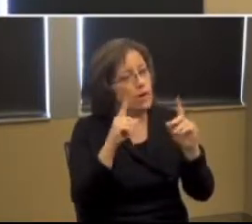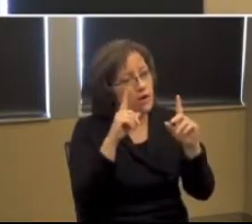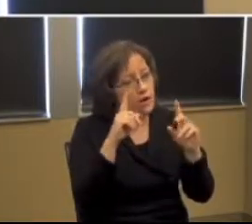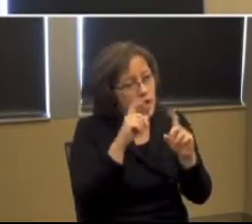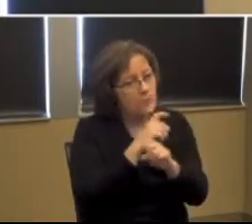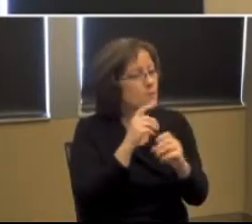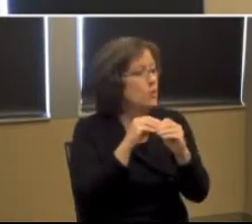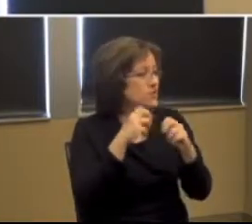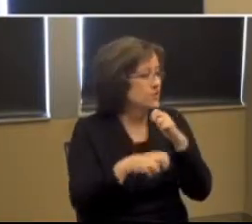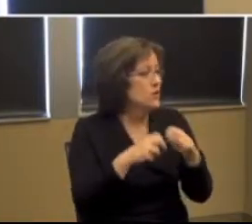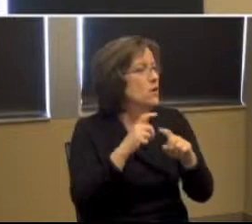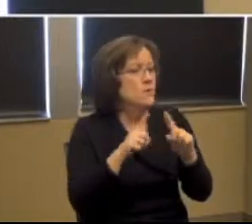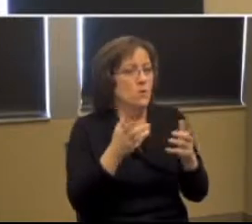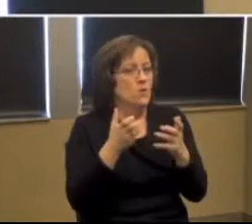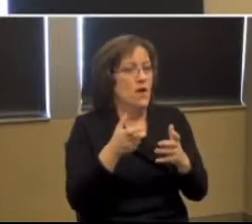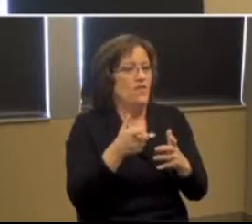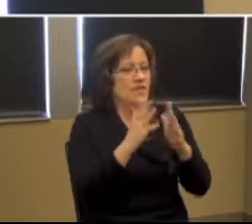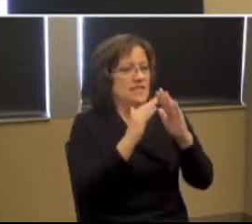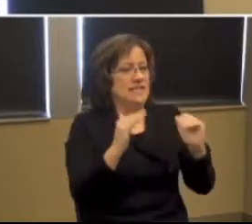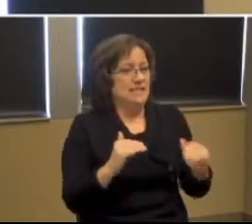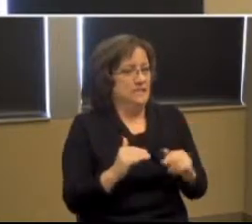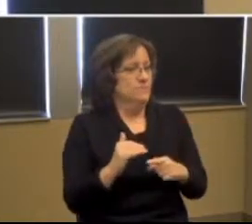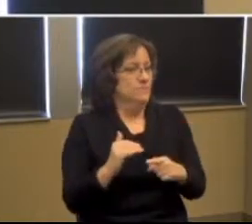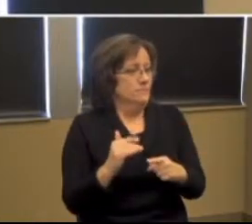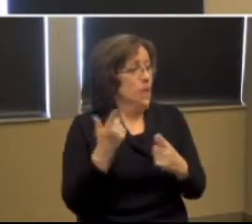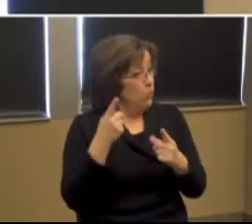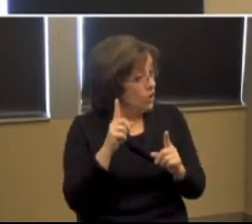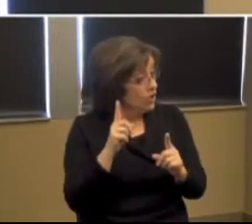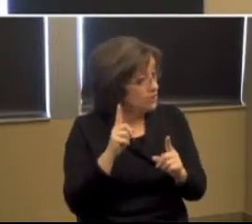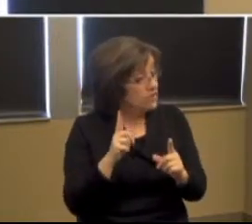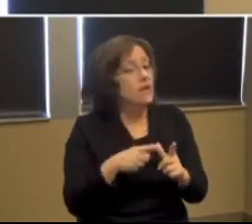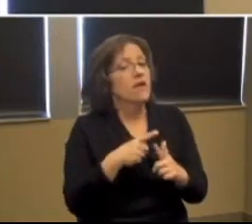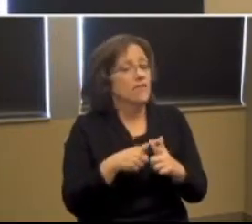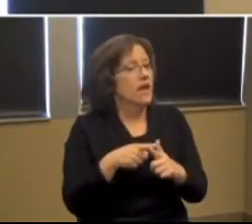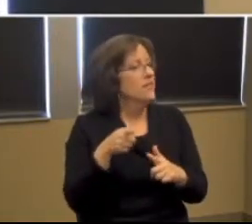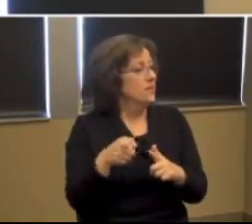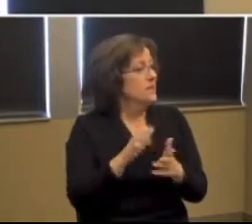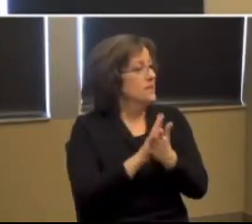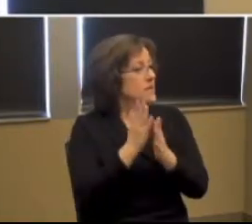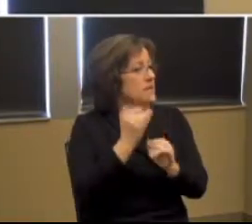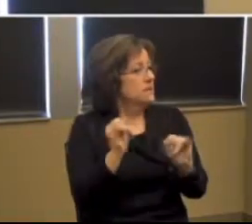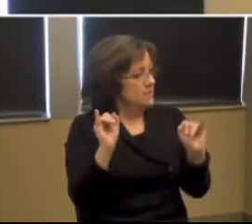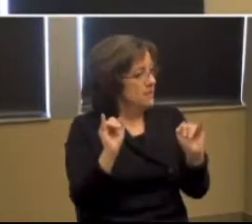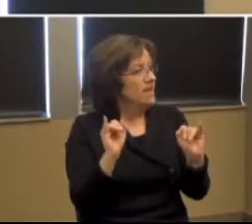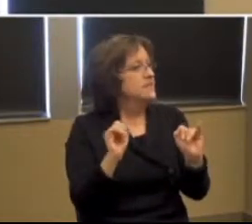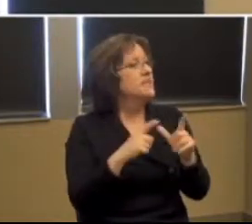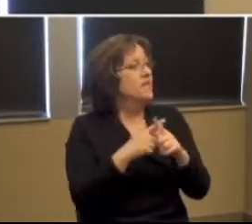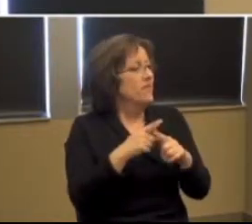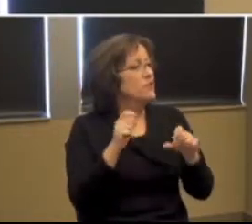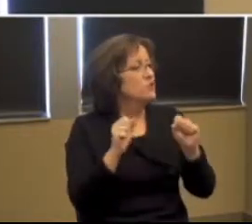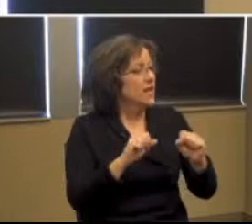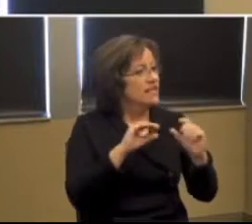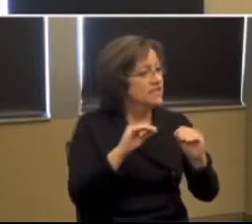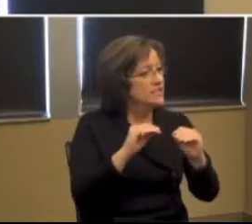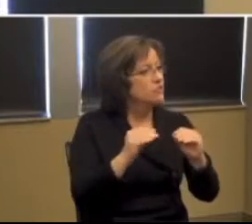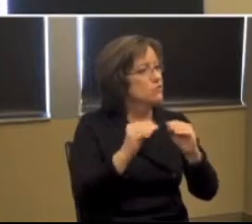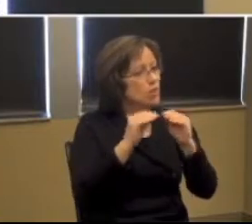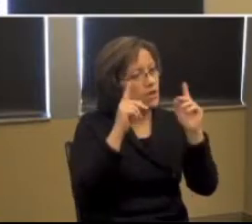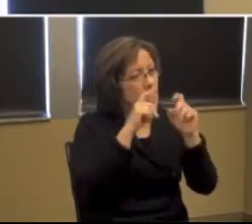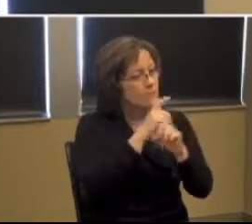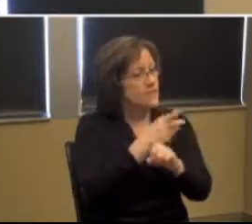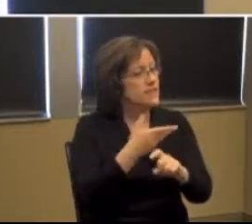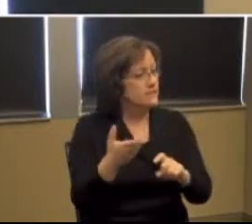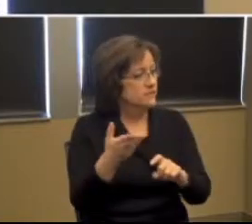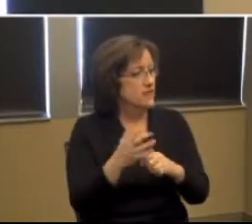the system that is in place is working for that student so that they are becoming independent going through those activities. Does that